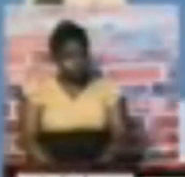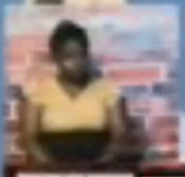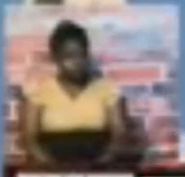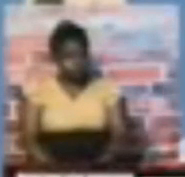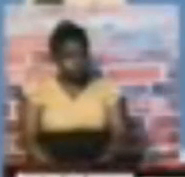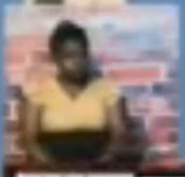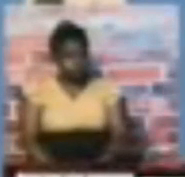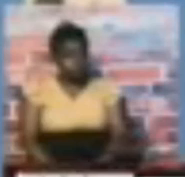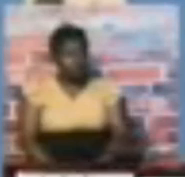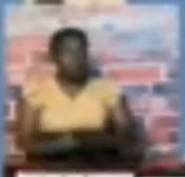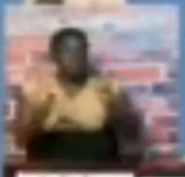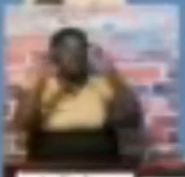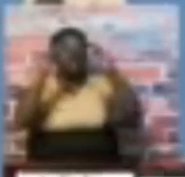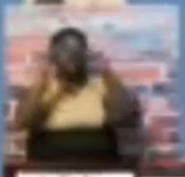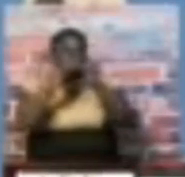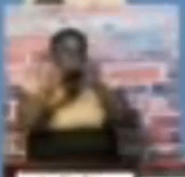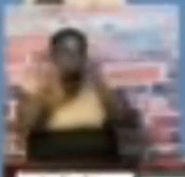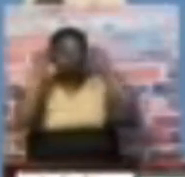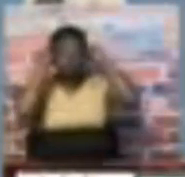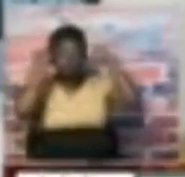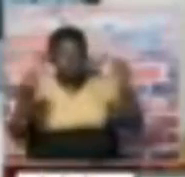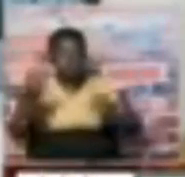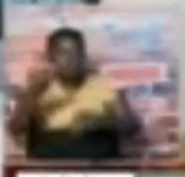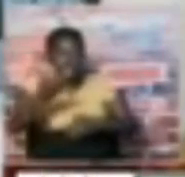So that State House can video conference.